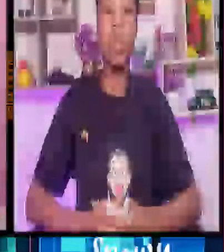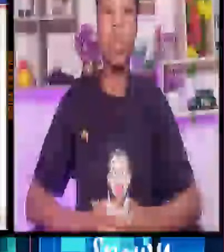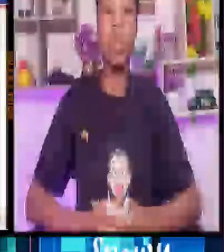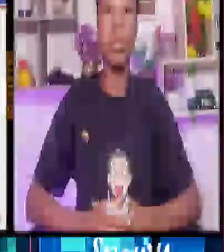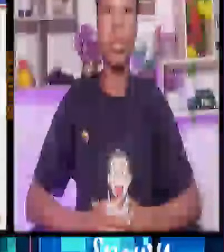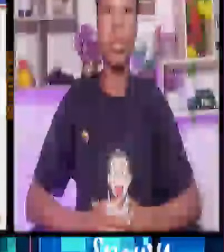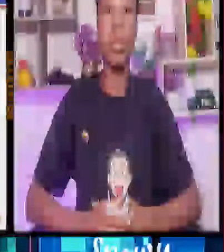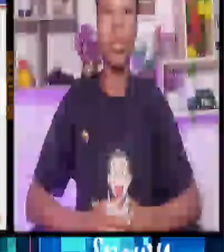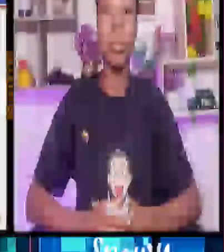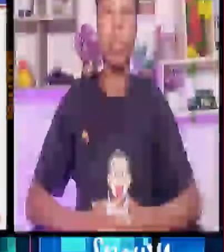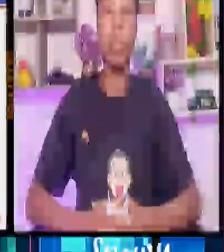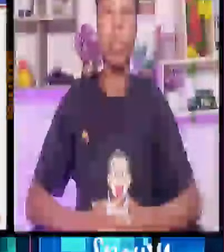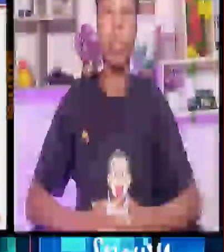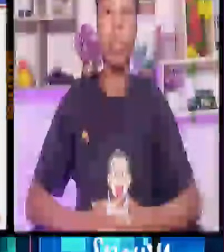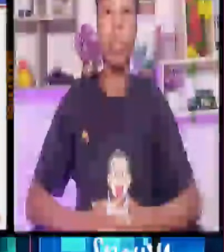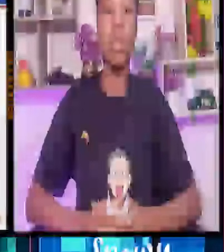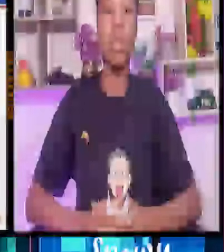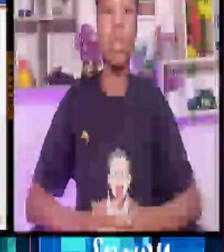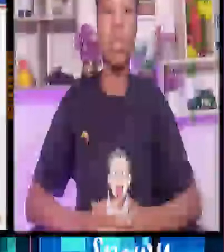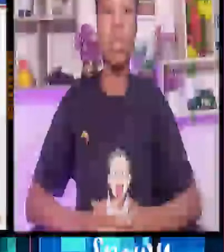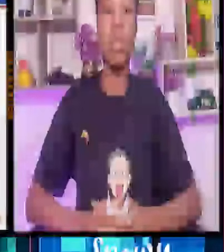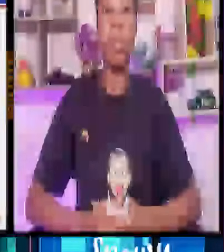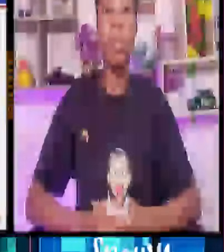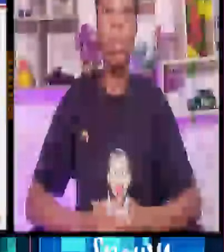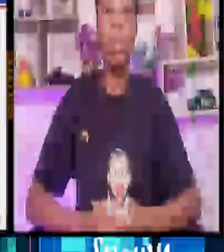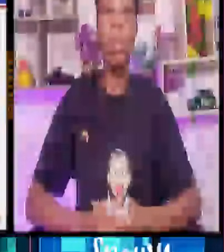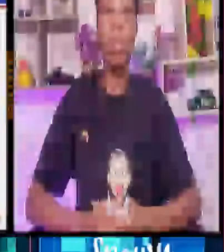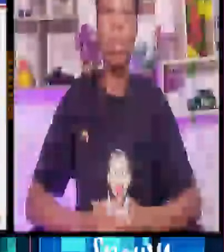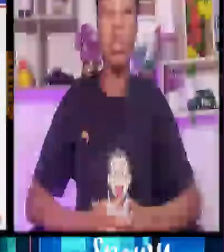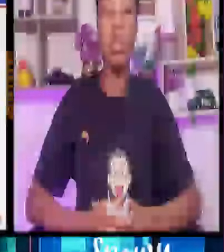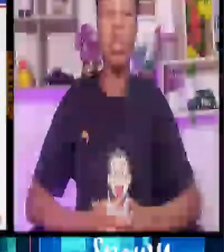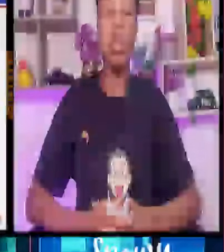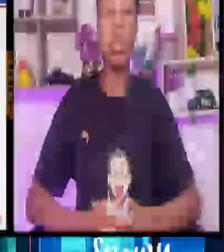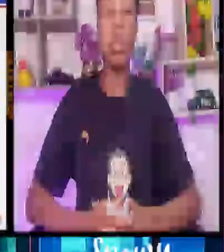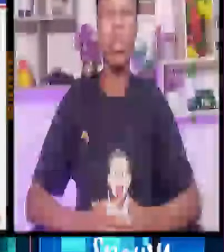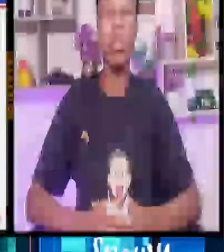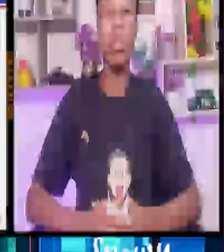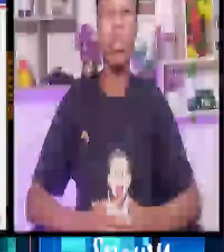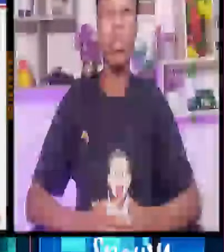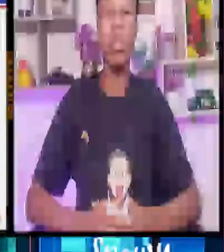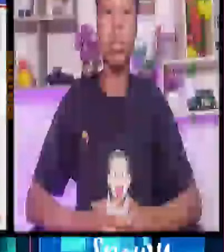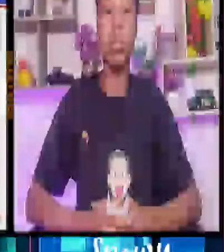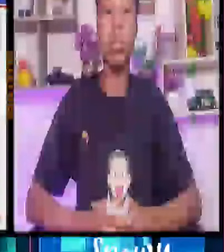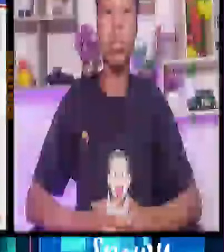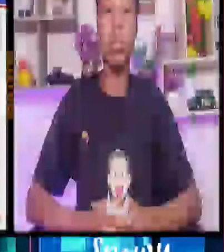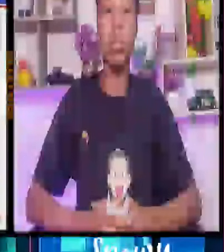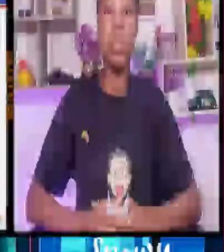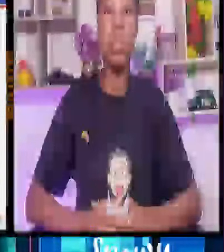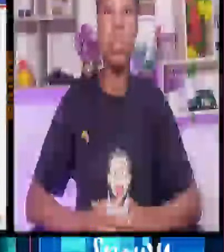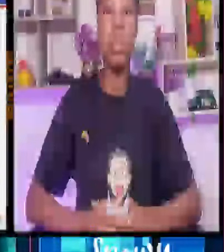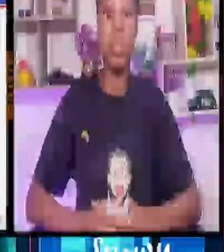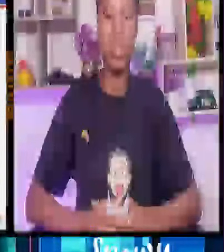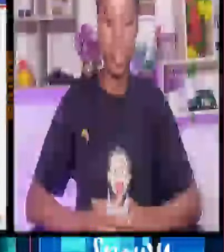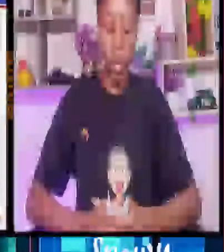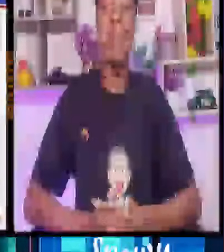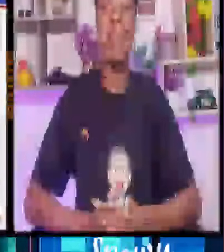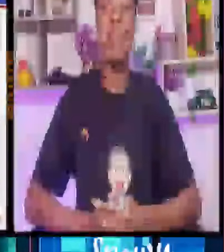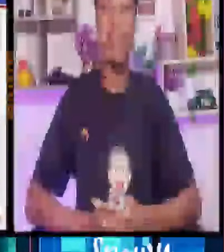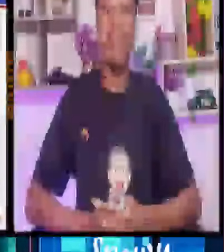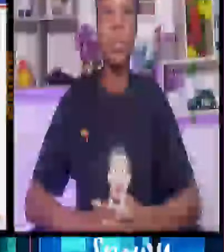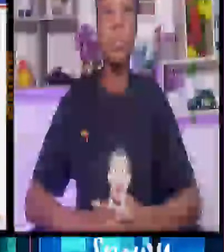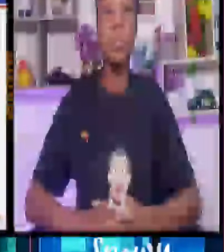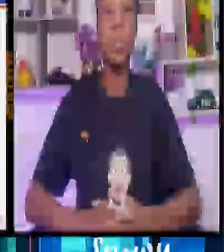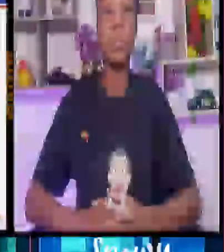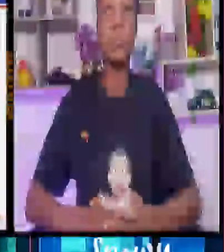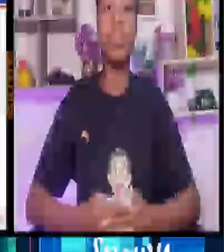about 23,000 difference. The second time we even had to go to court, where party people strongly felt that the man has